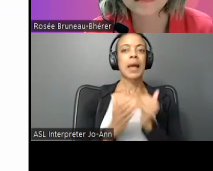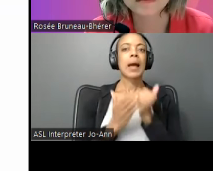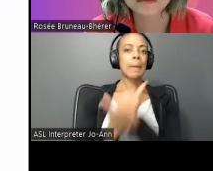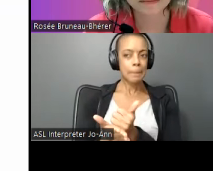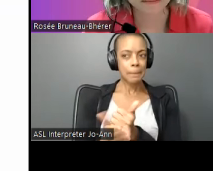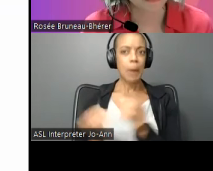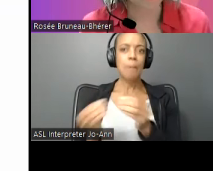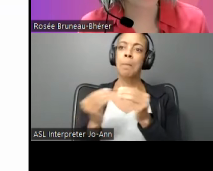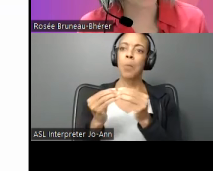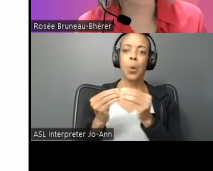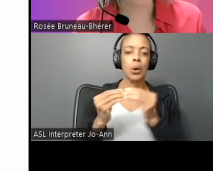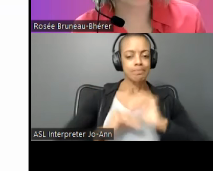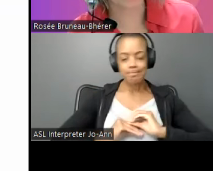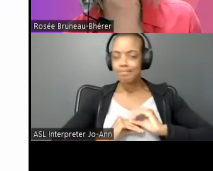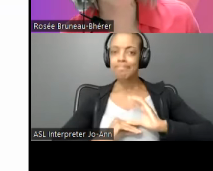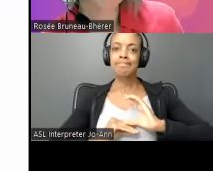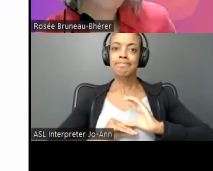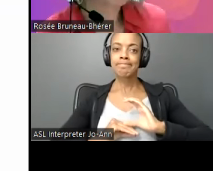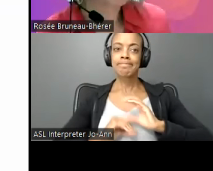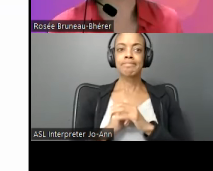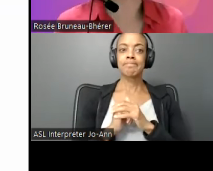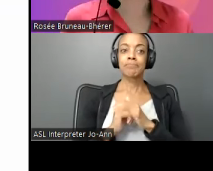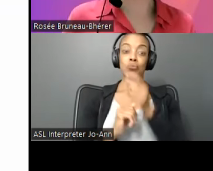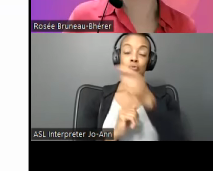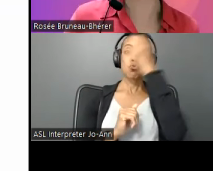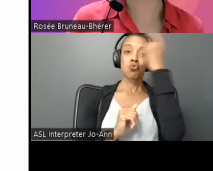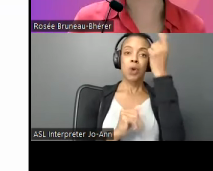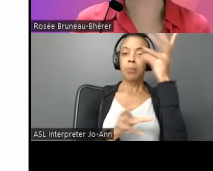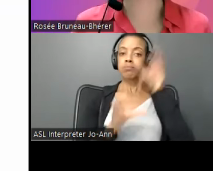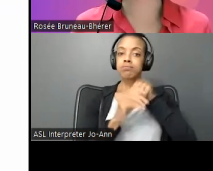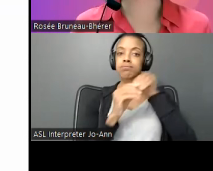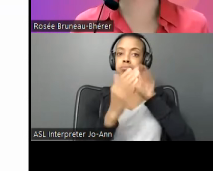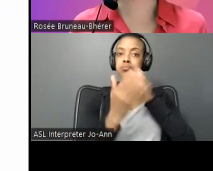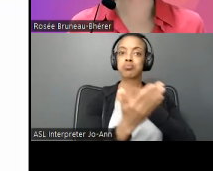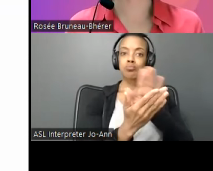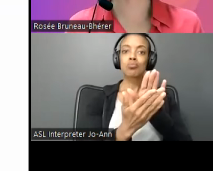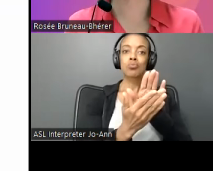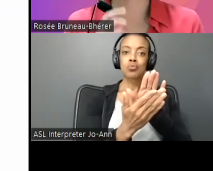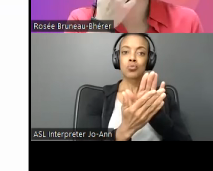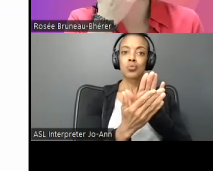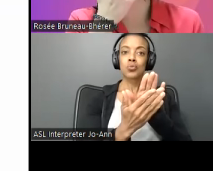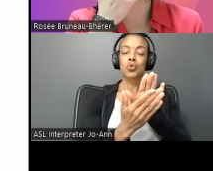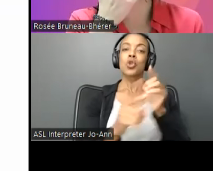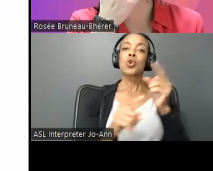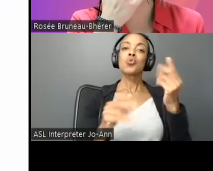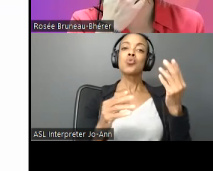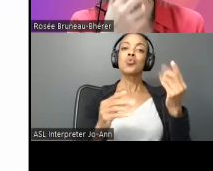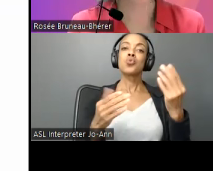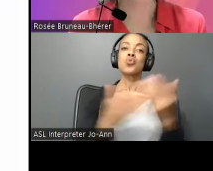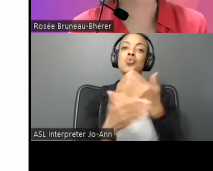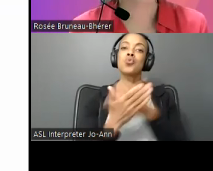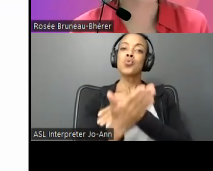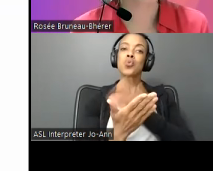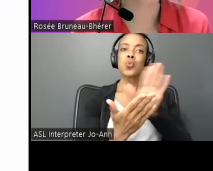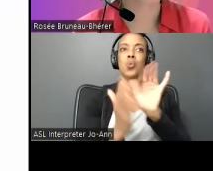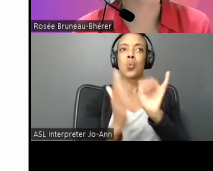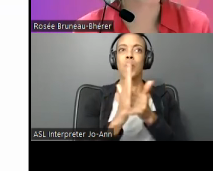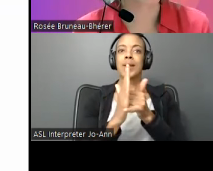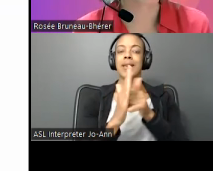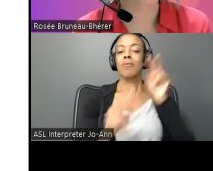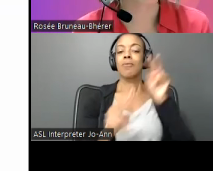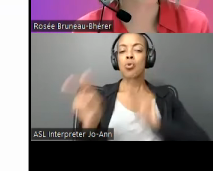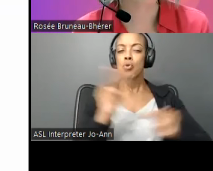resilient. Trauma-informed approach is a new way of looking, not a new technique. It's not a new way of doing things, but